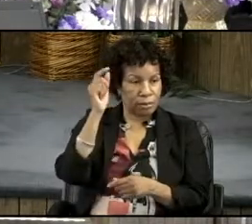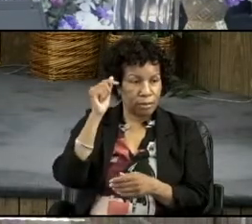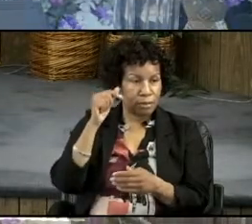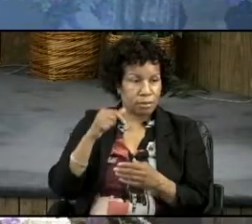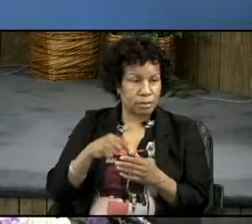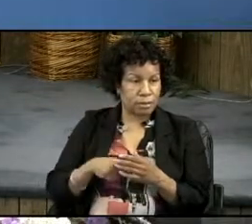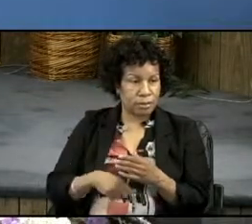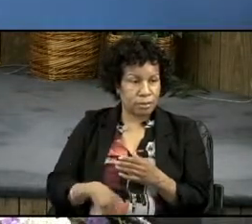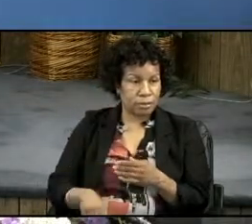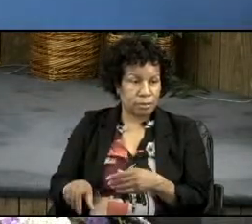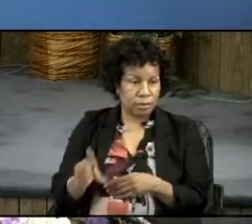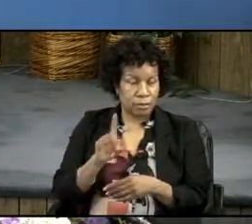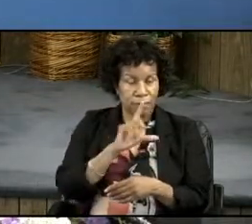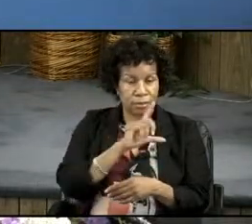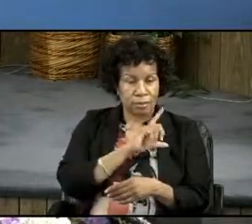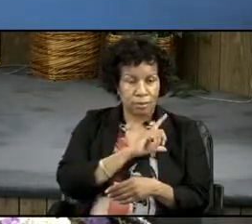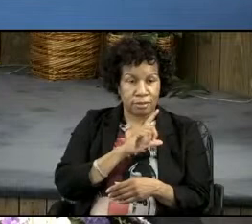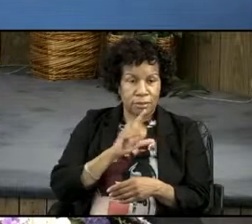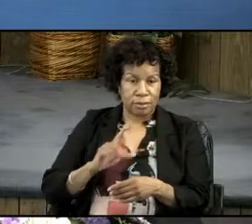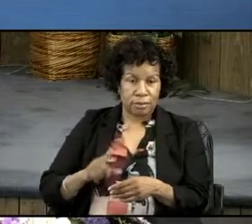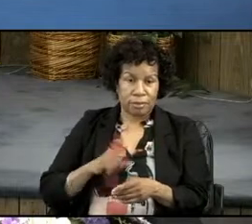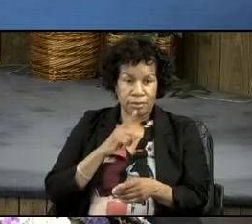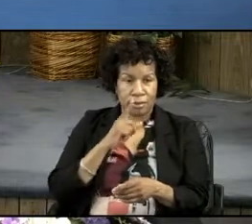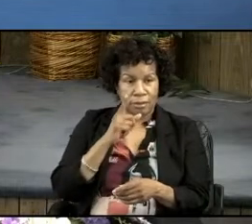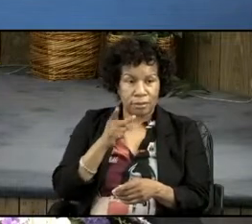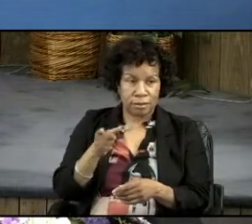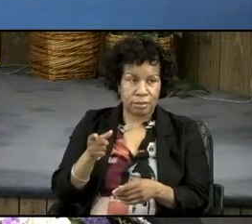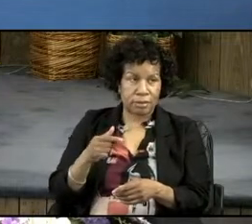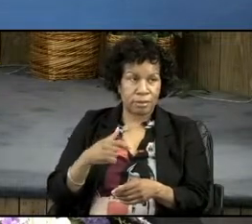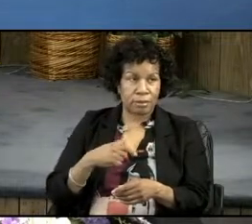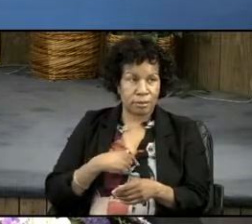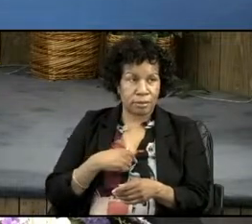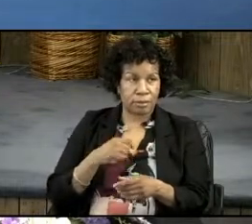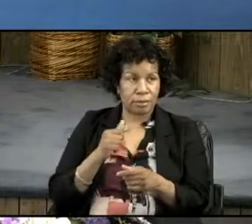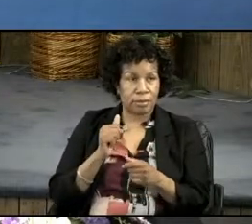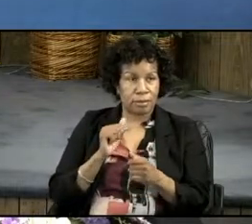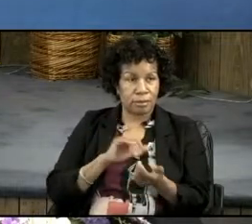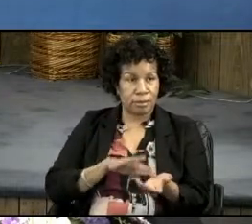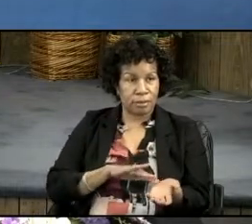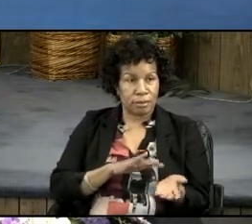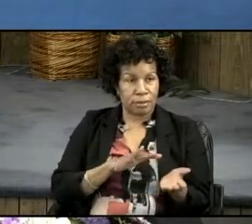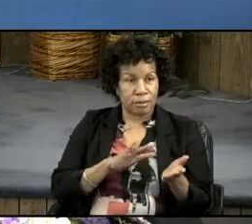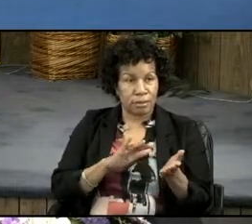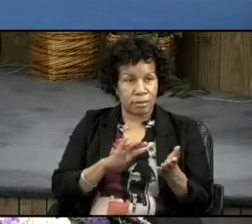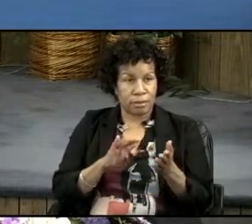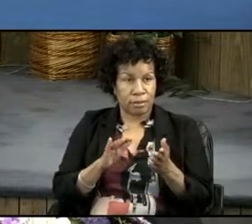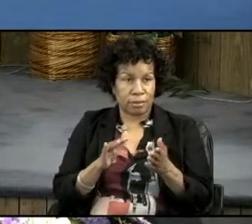trust in the Lord until I.